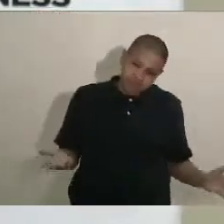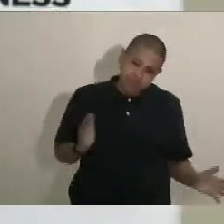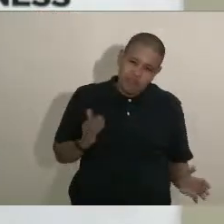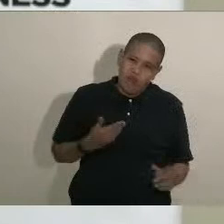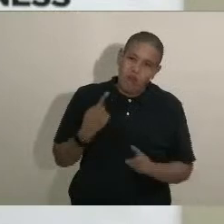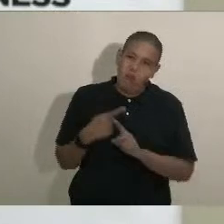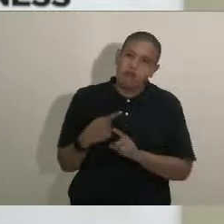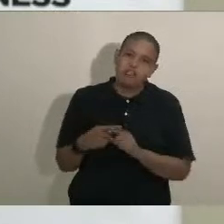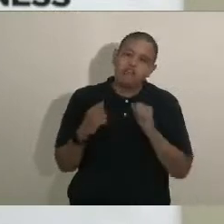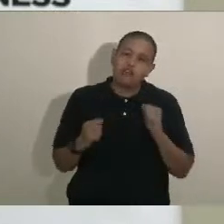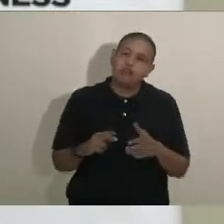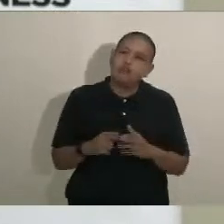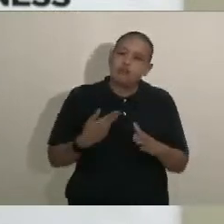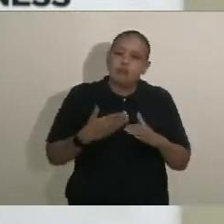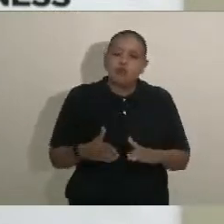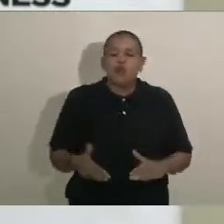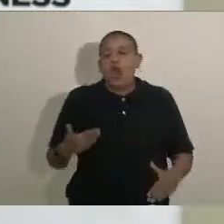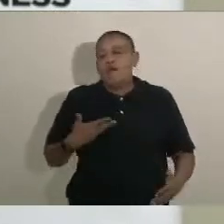confirmed cases.